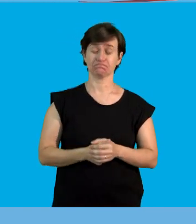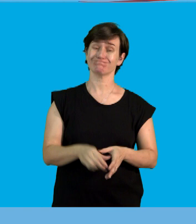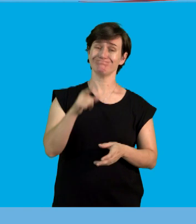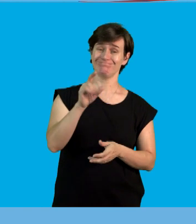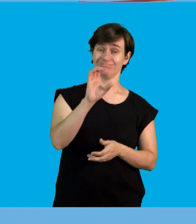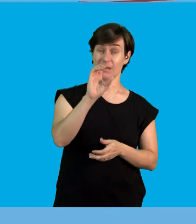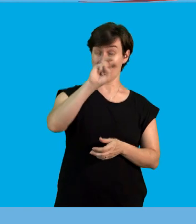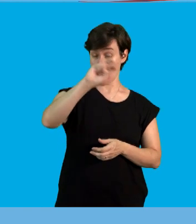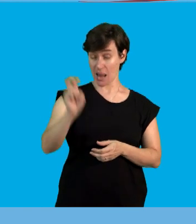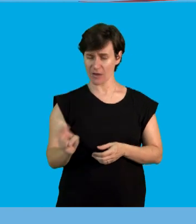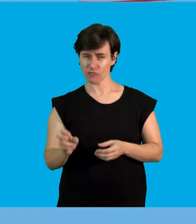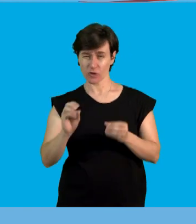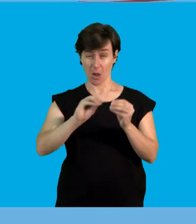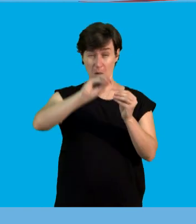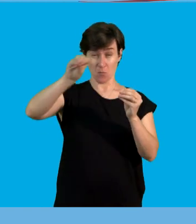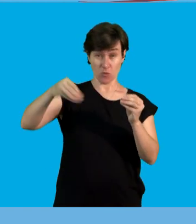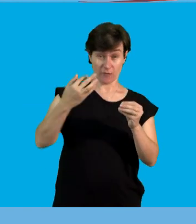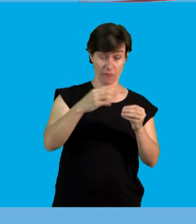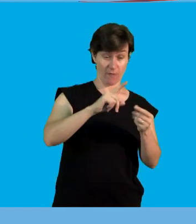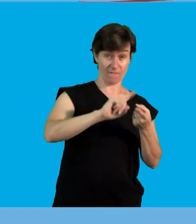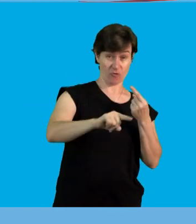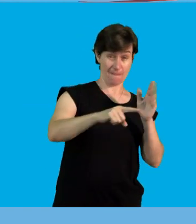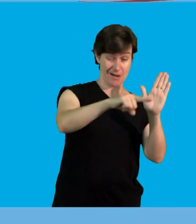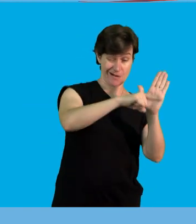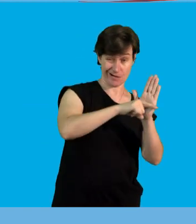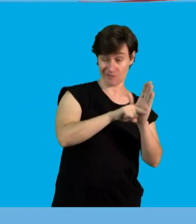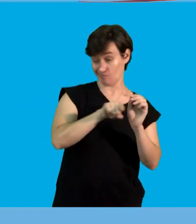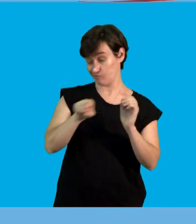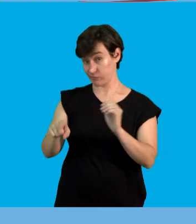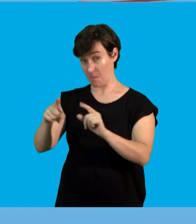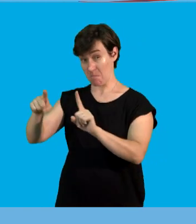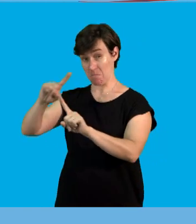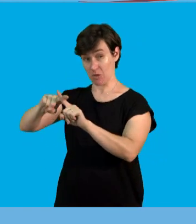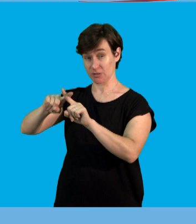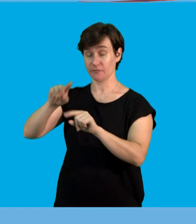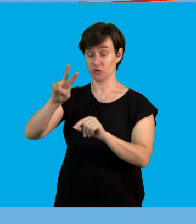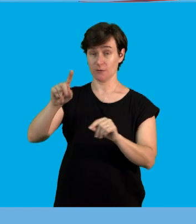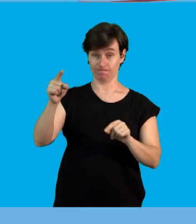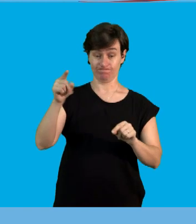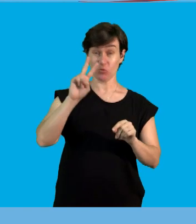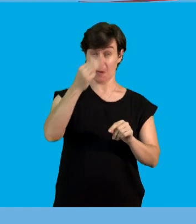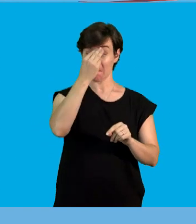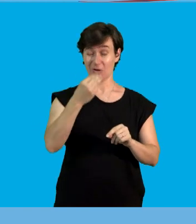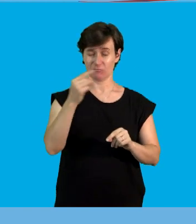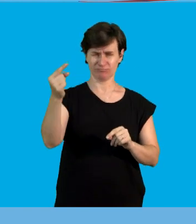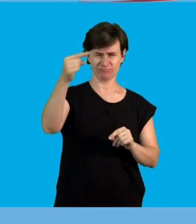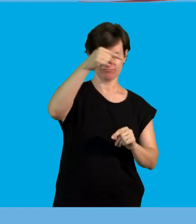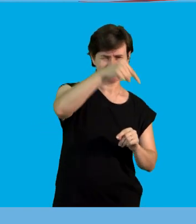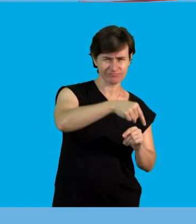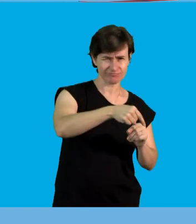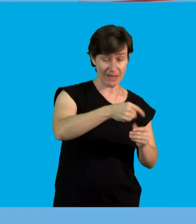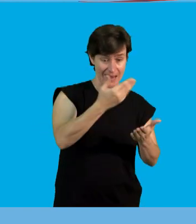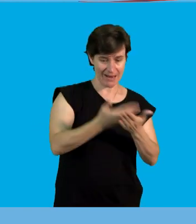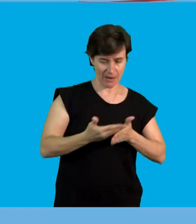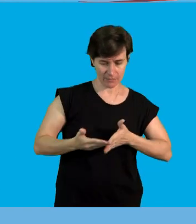As your current is moving from negative to positive, when it gets to this point, it has to divide. So that's what you